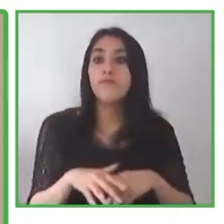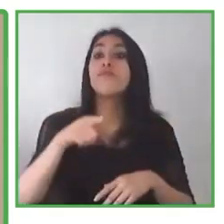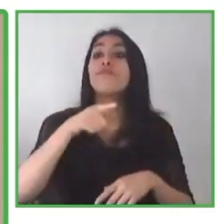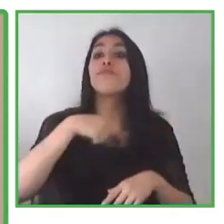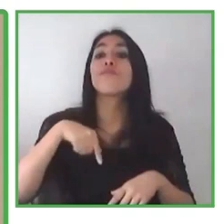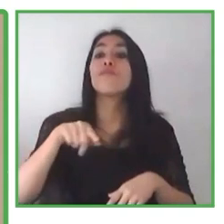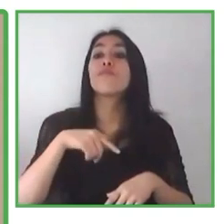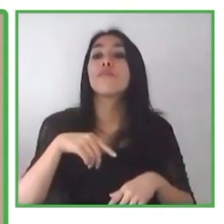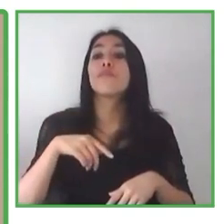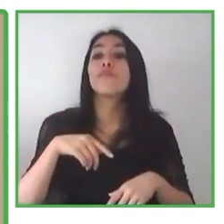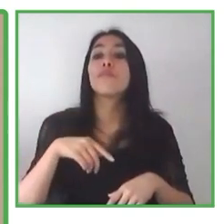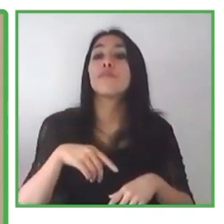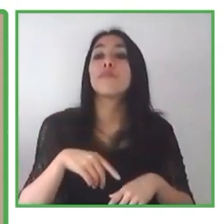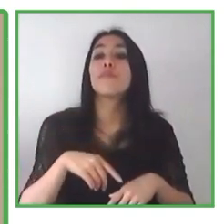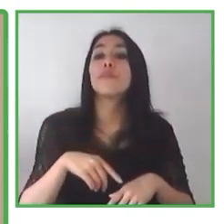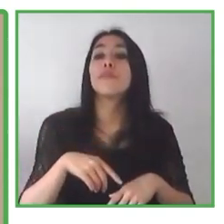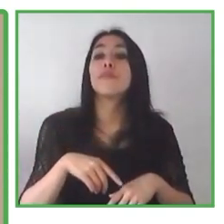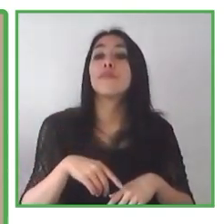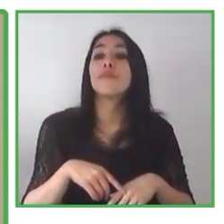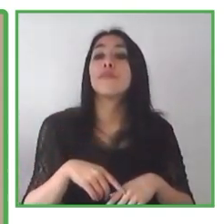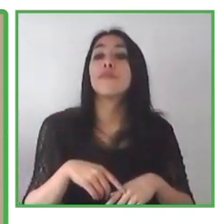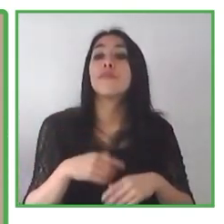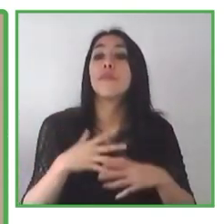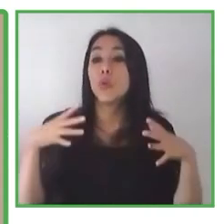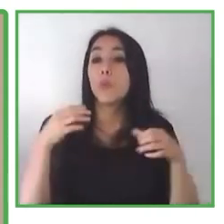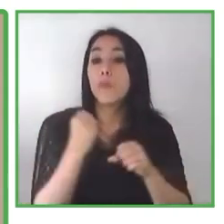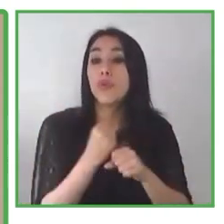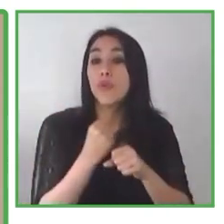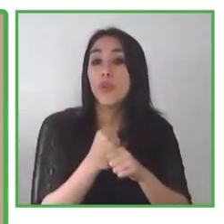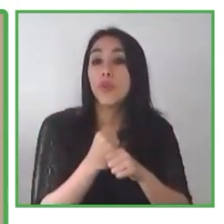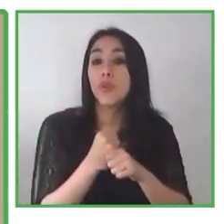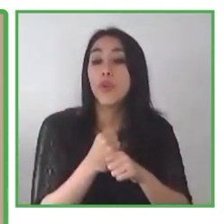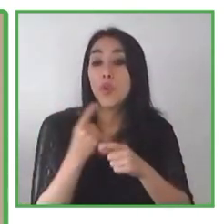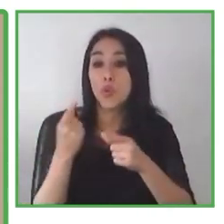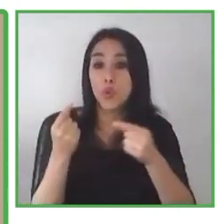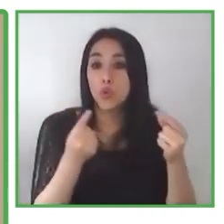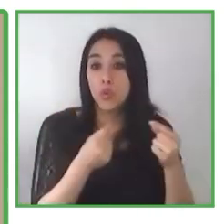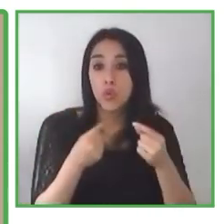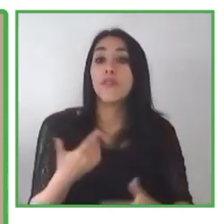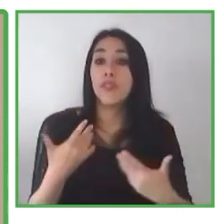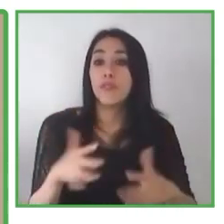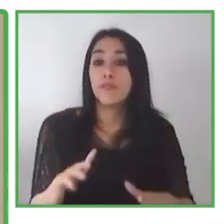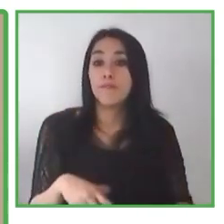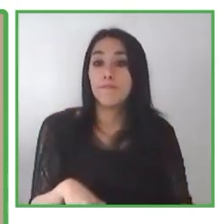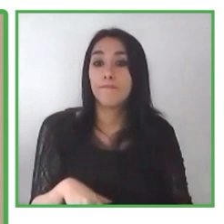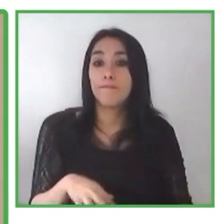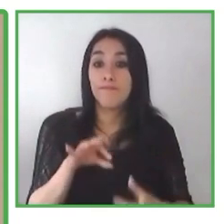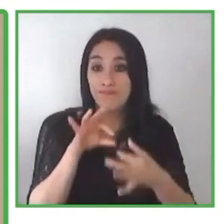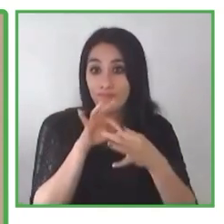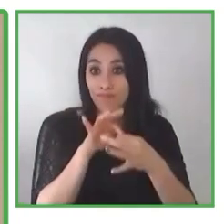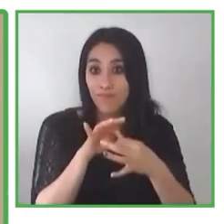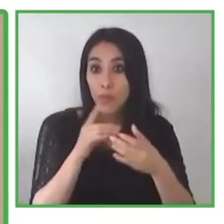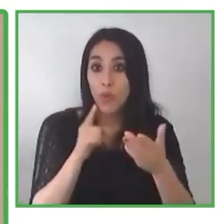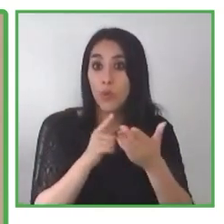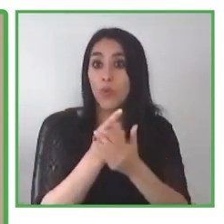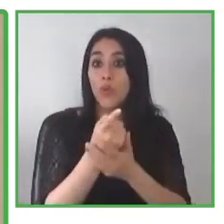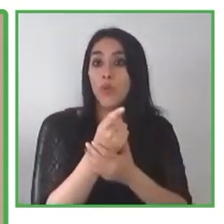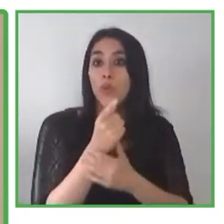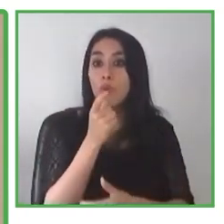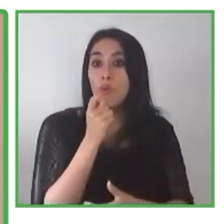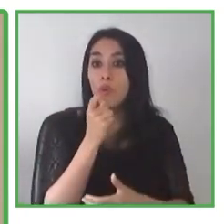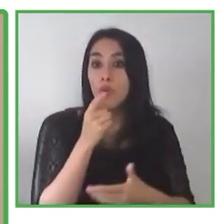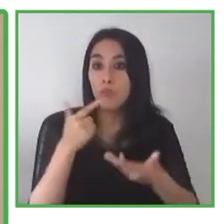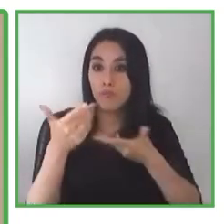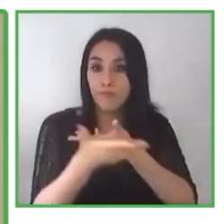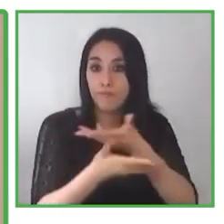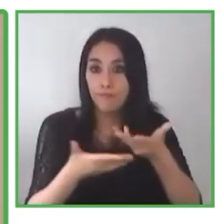So of course, nothing is about us without including us. So this workshop is a cooperation